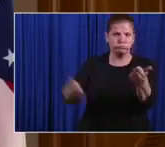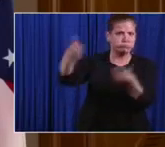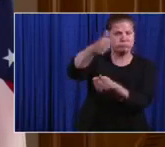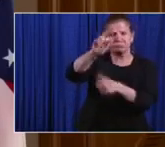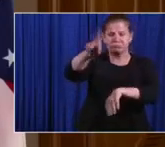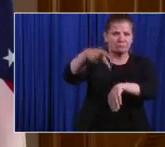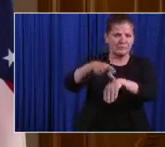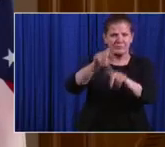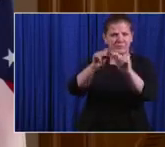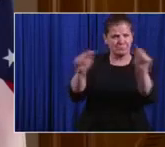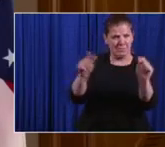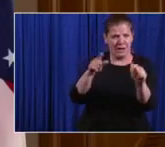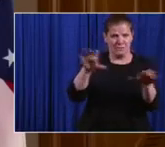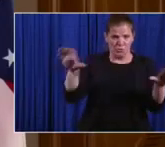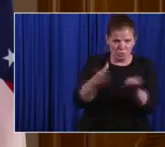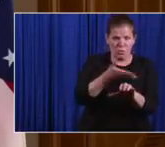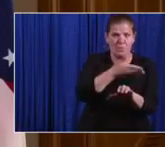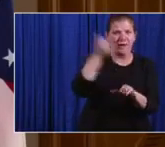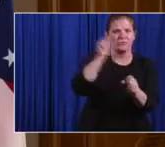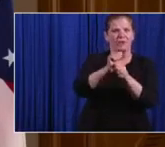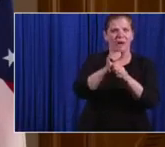do a better job of messaging